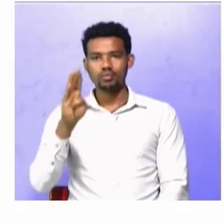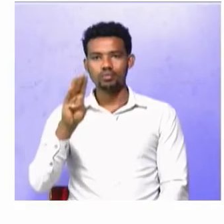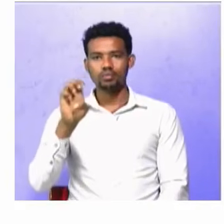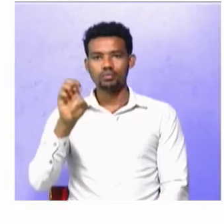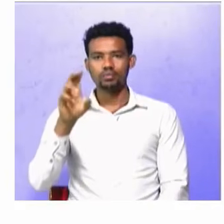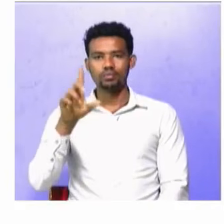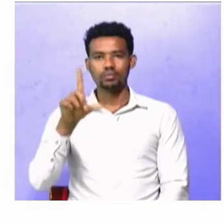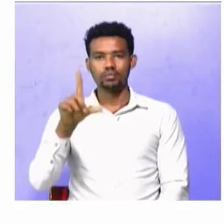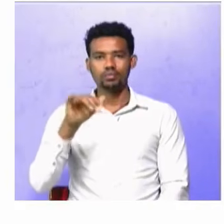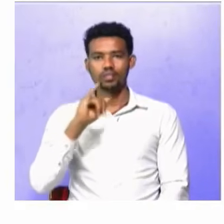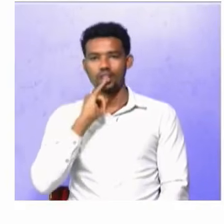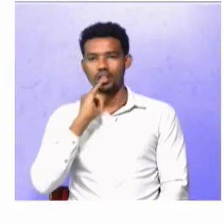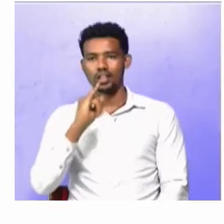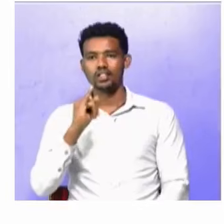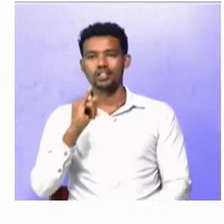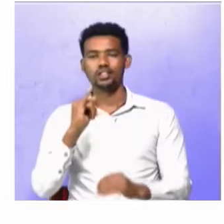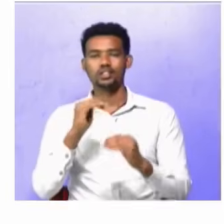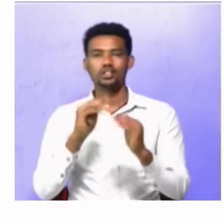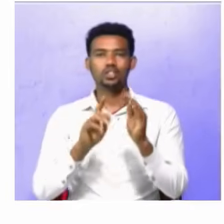taller.